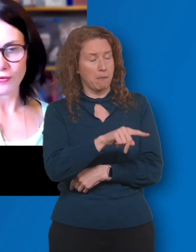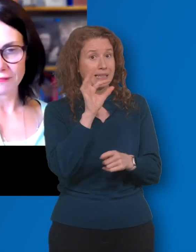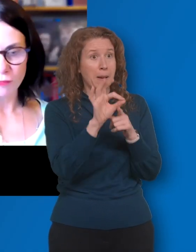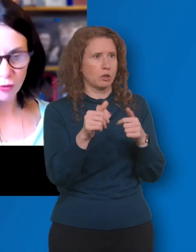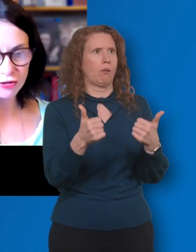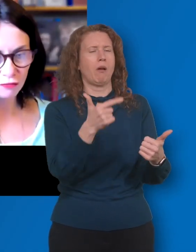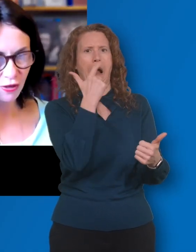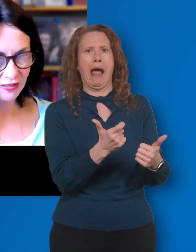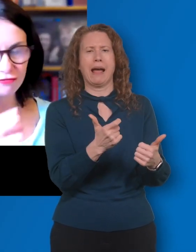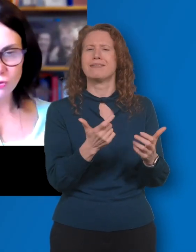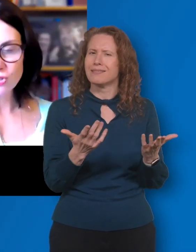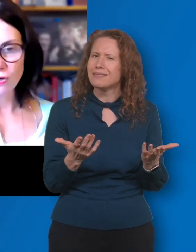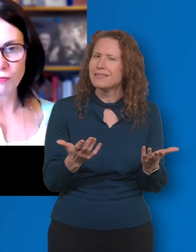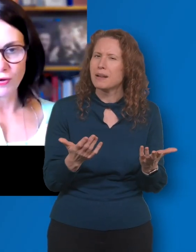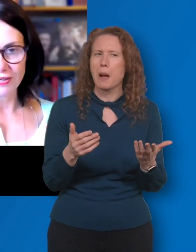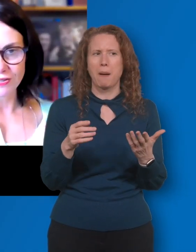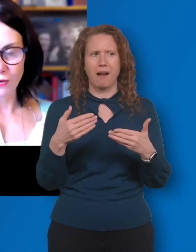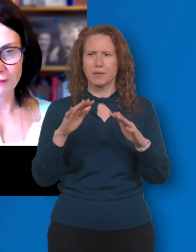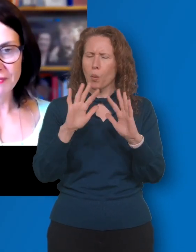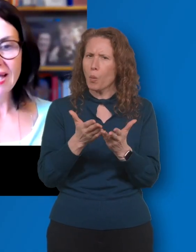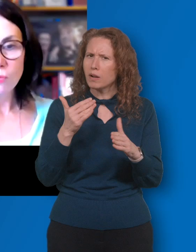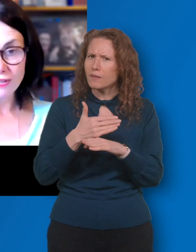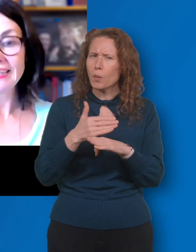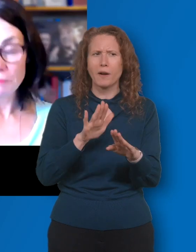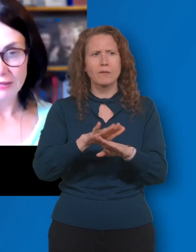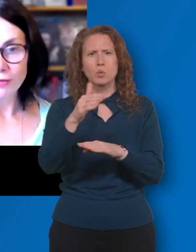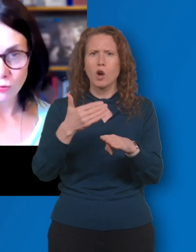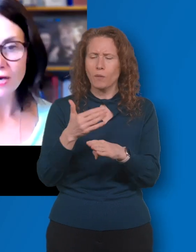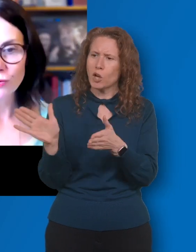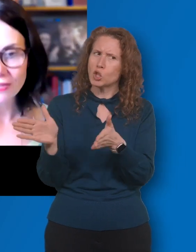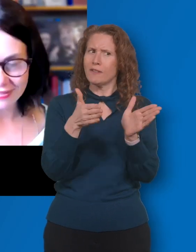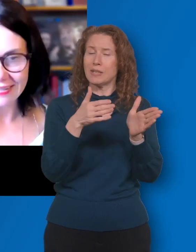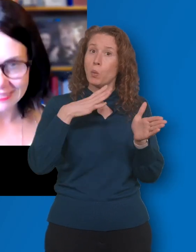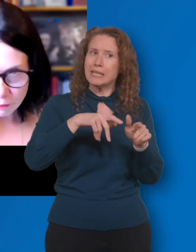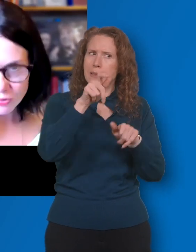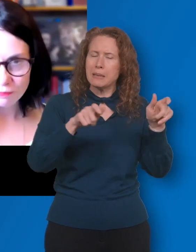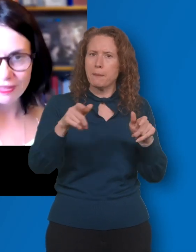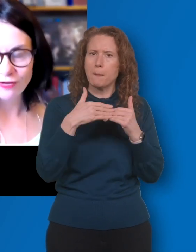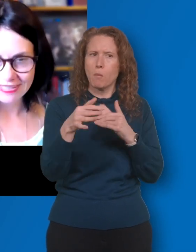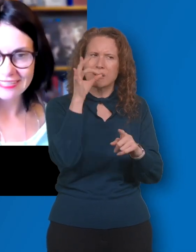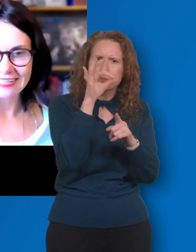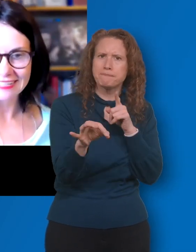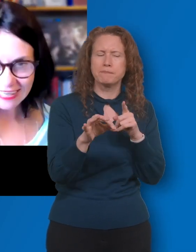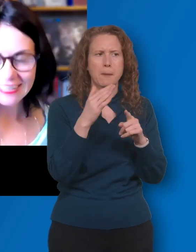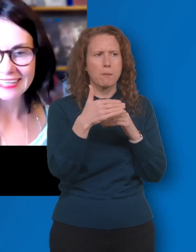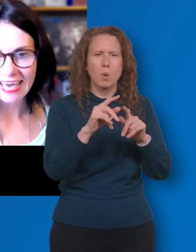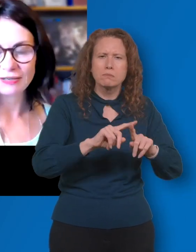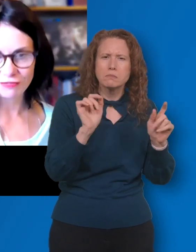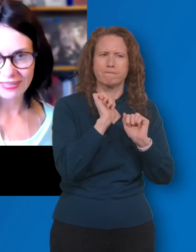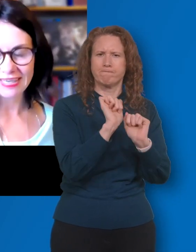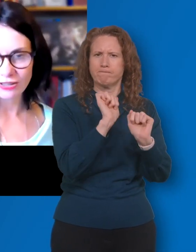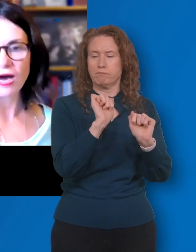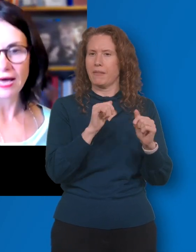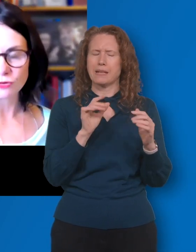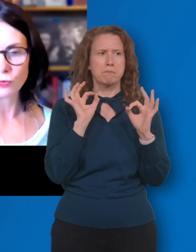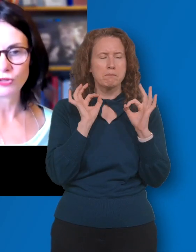of work and the future of work is going, we need people who are good at the exception, because that's exactly the kind of